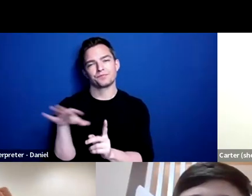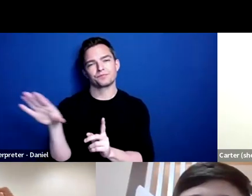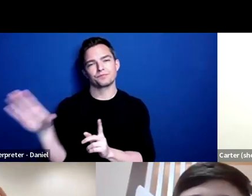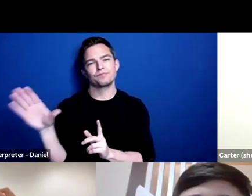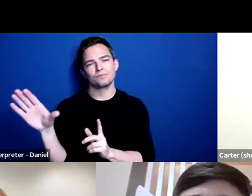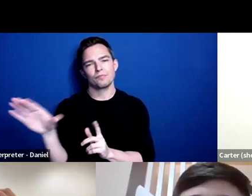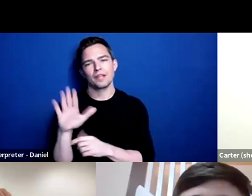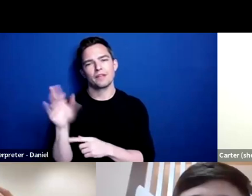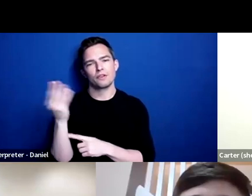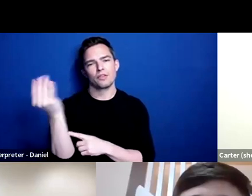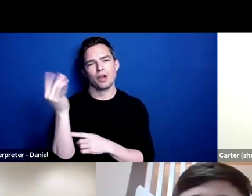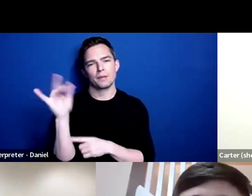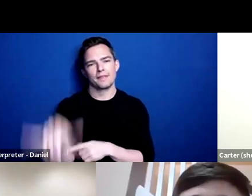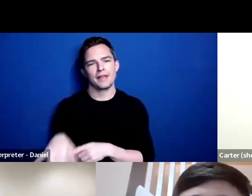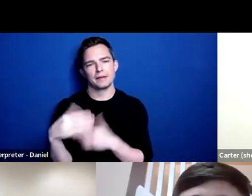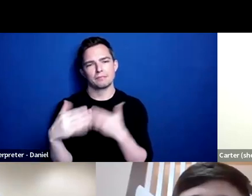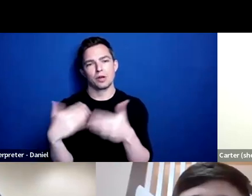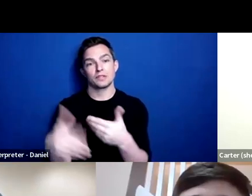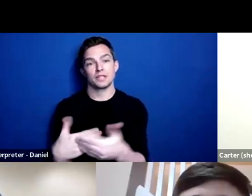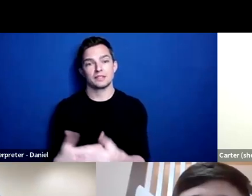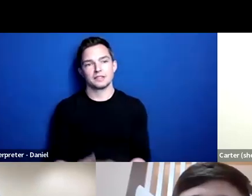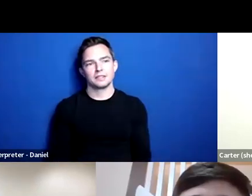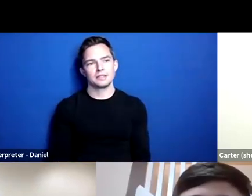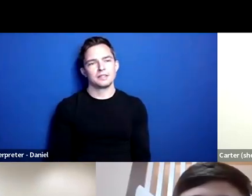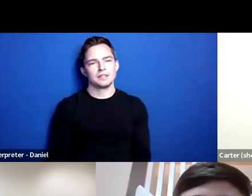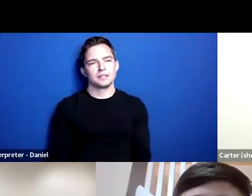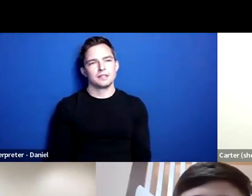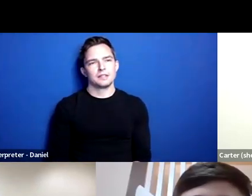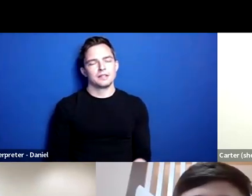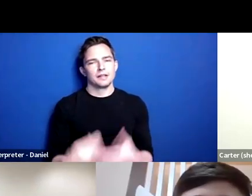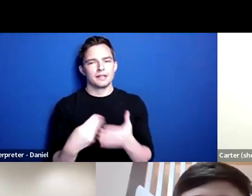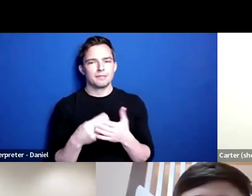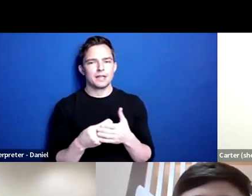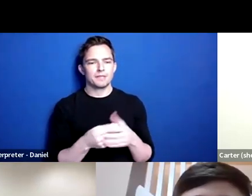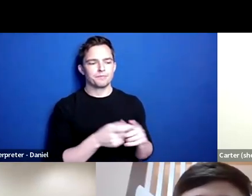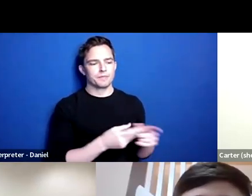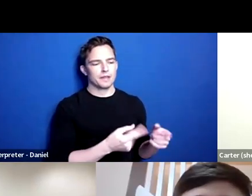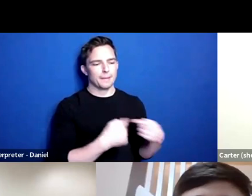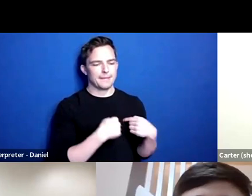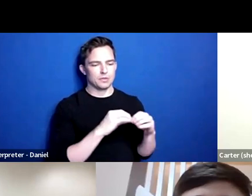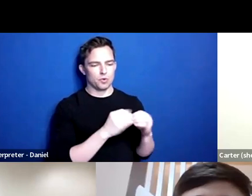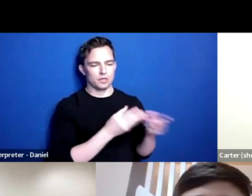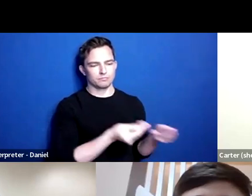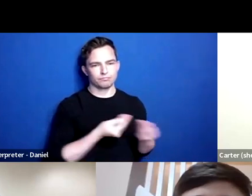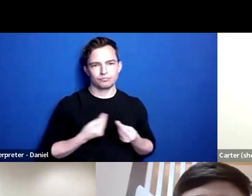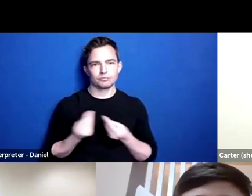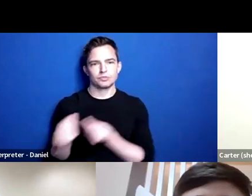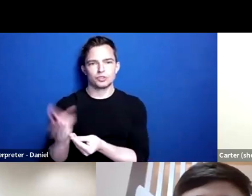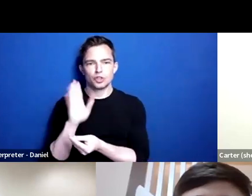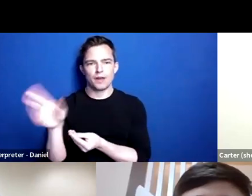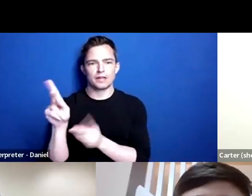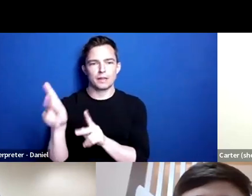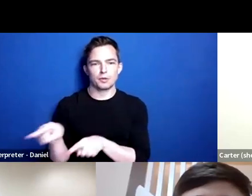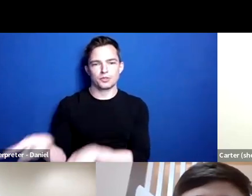Never thought about it from that process. And the money's going from me, the organization, directly to the person,